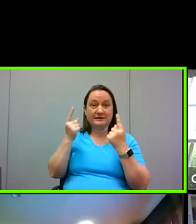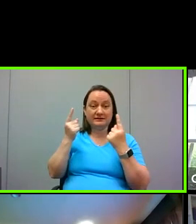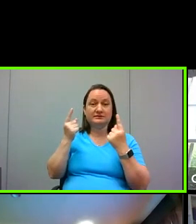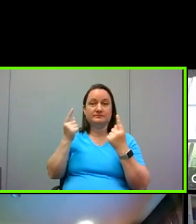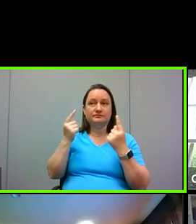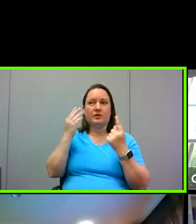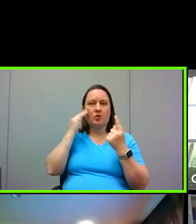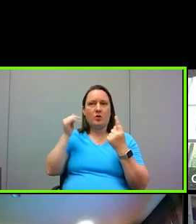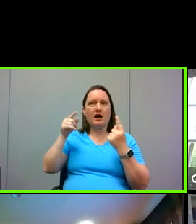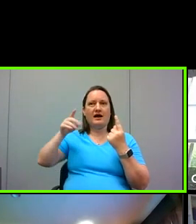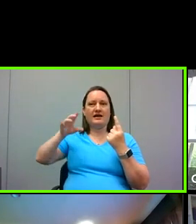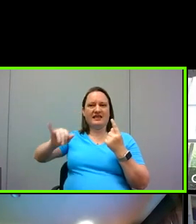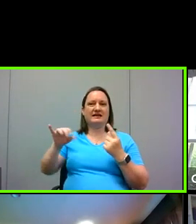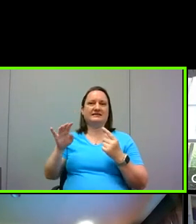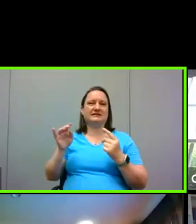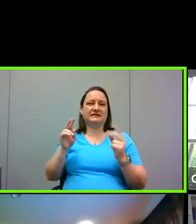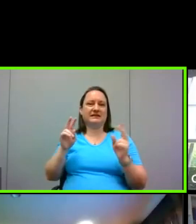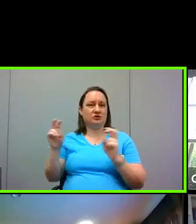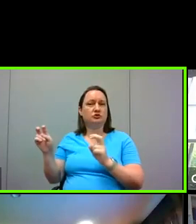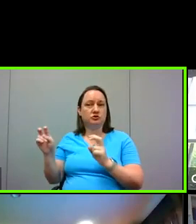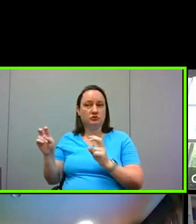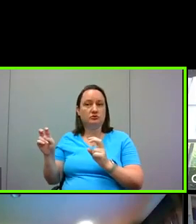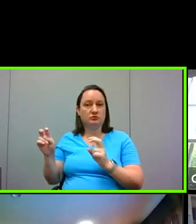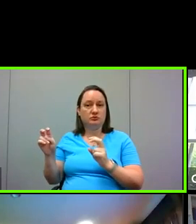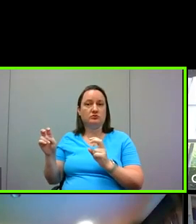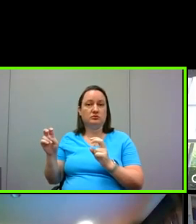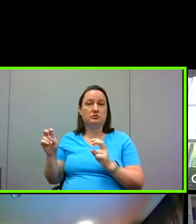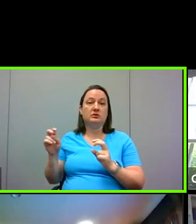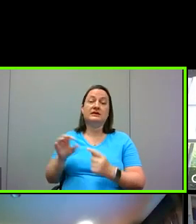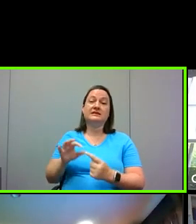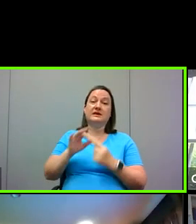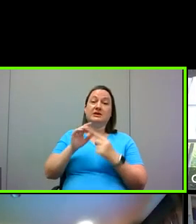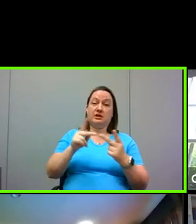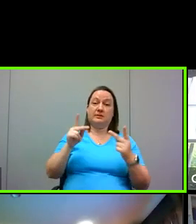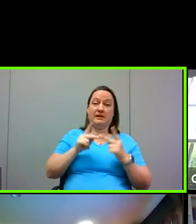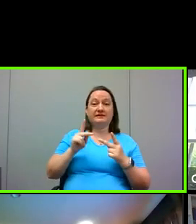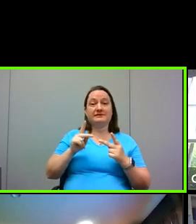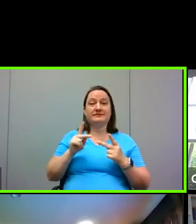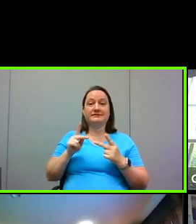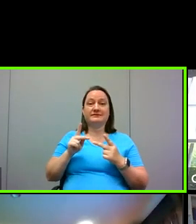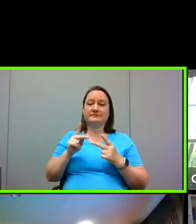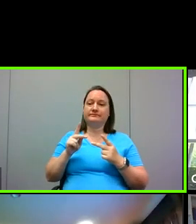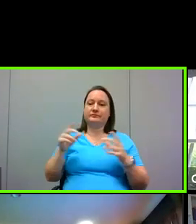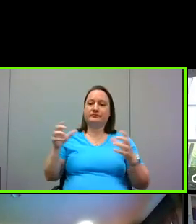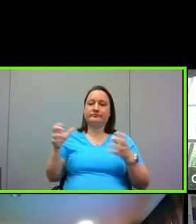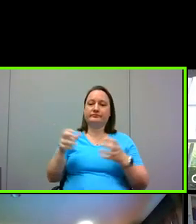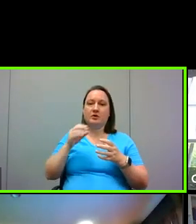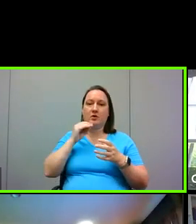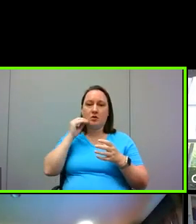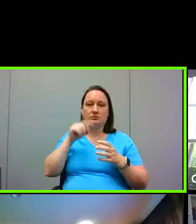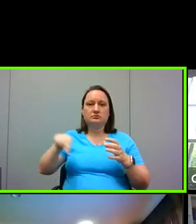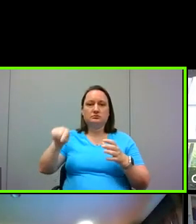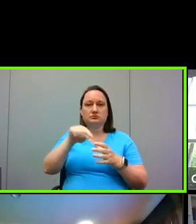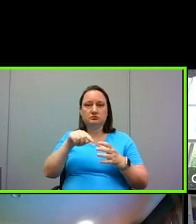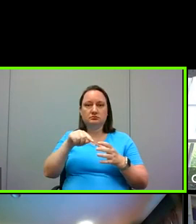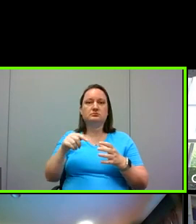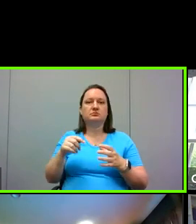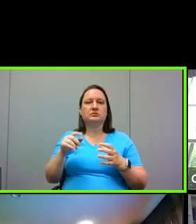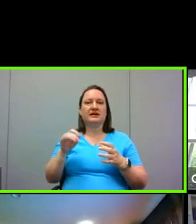this is an issue, especially in facilities. It could be, their persons do not